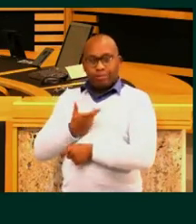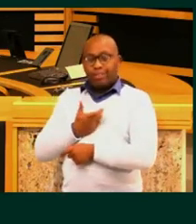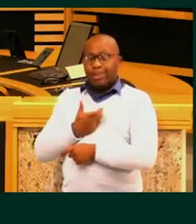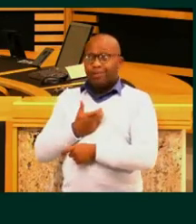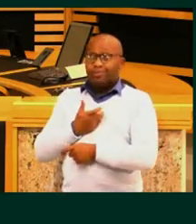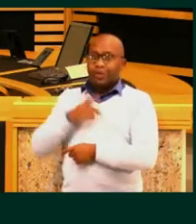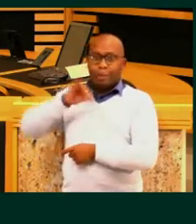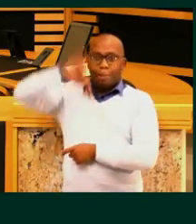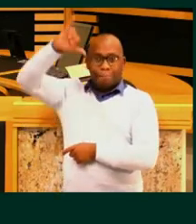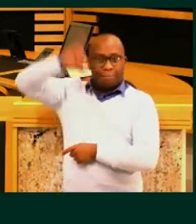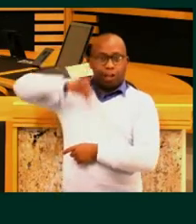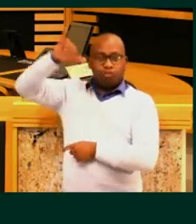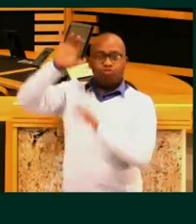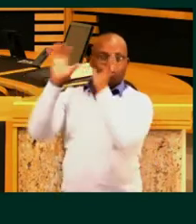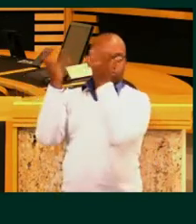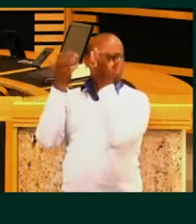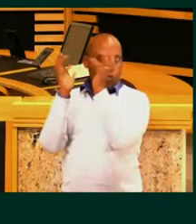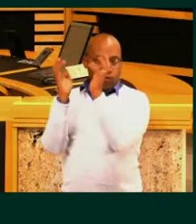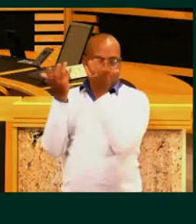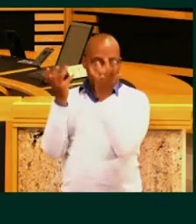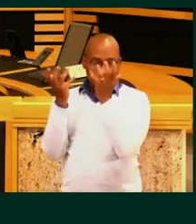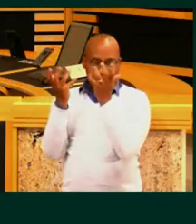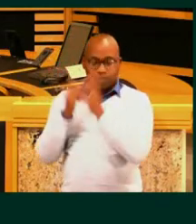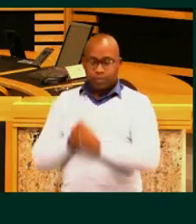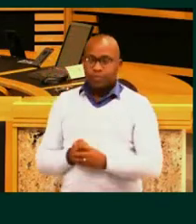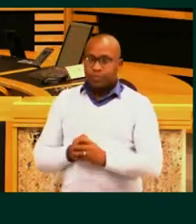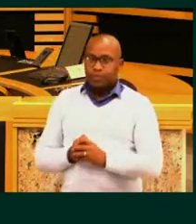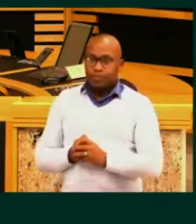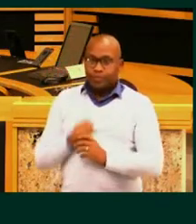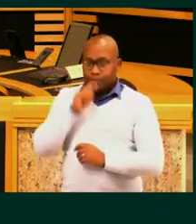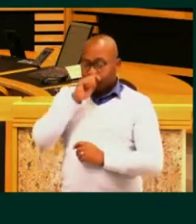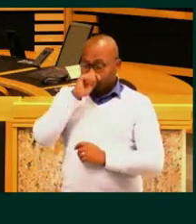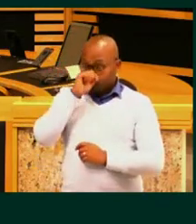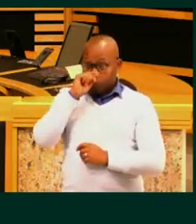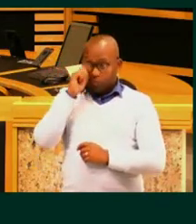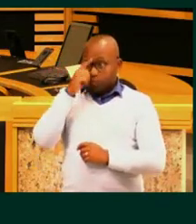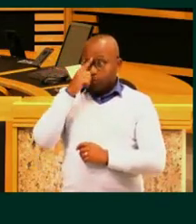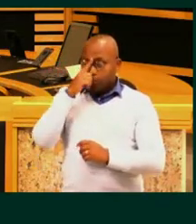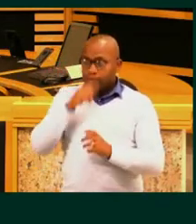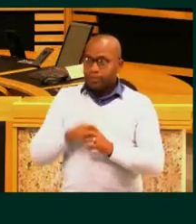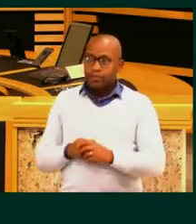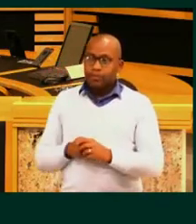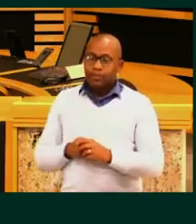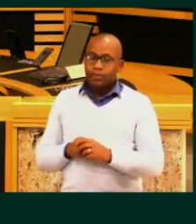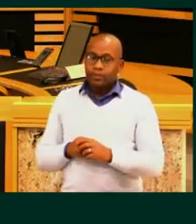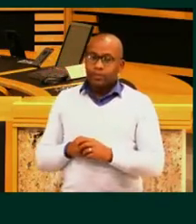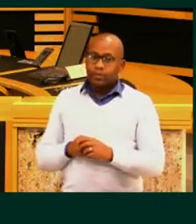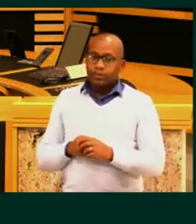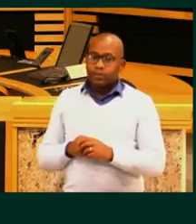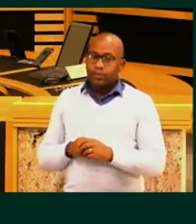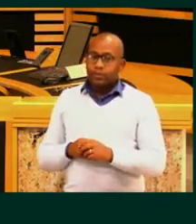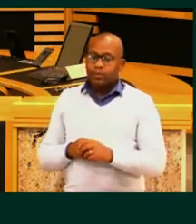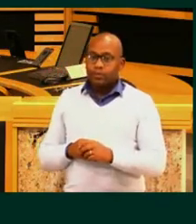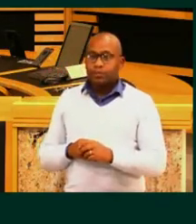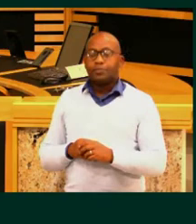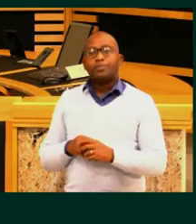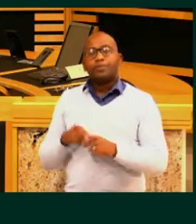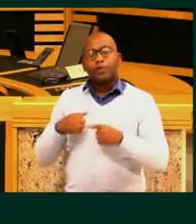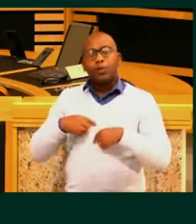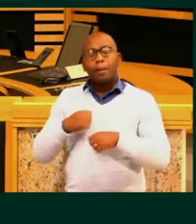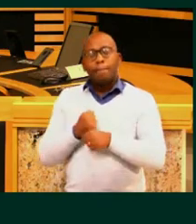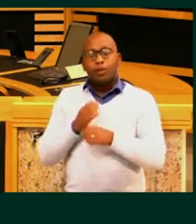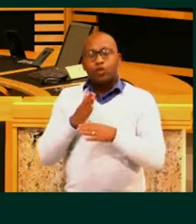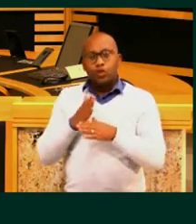is with us honorable chair let us instead H work